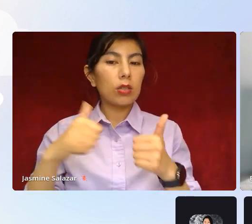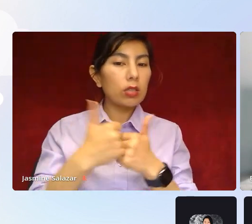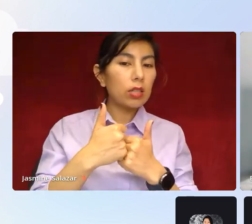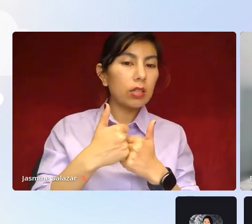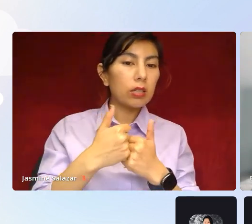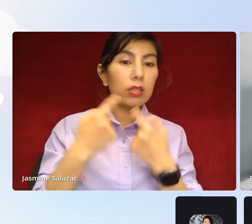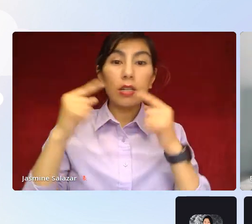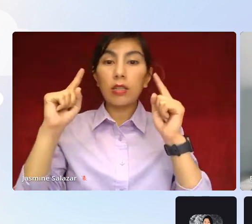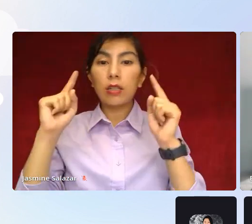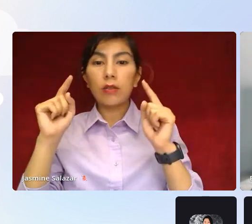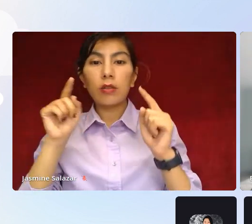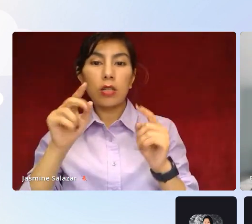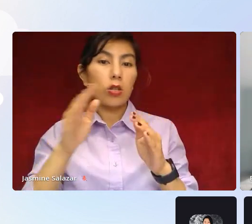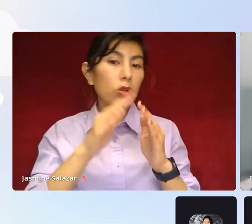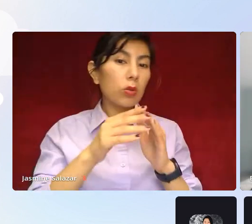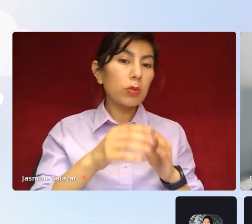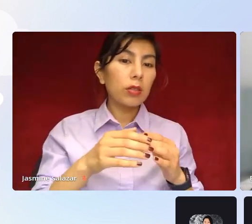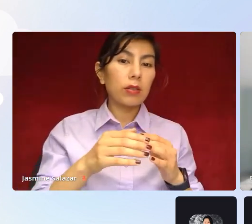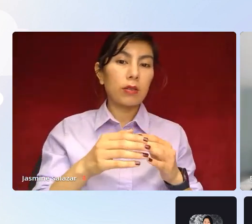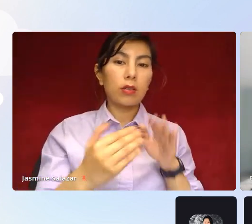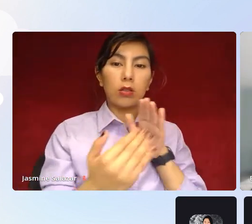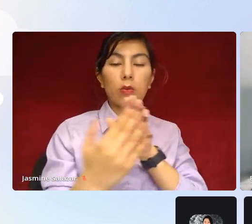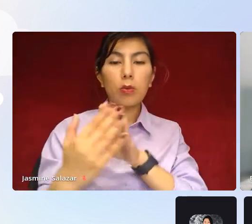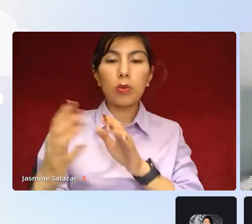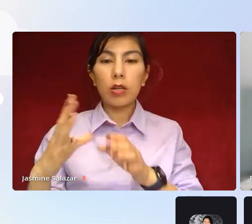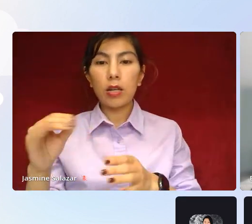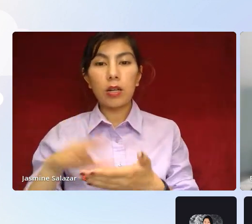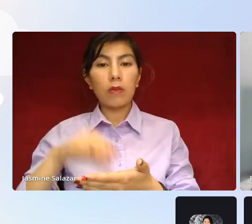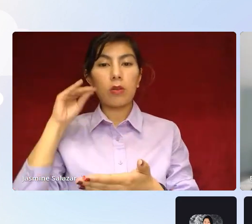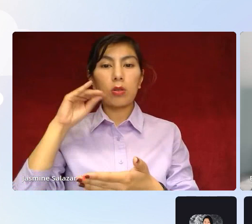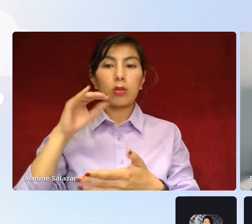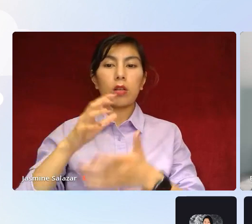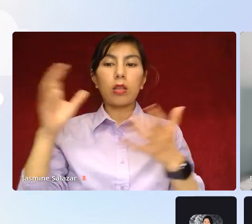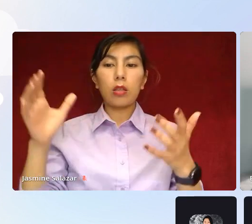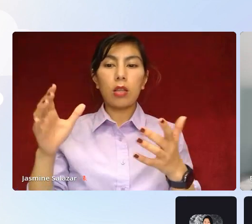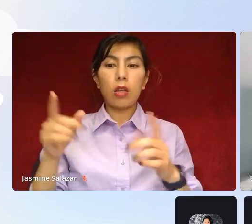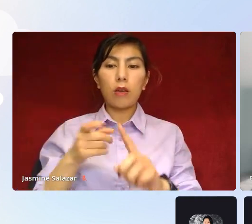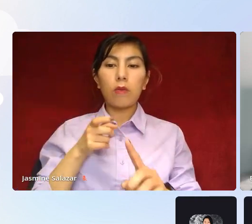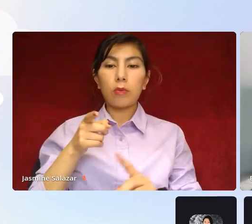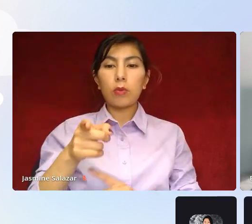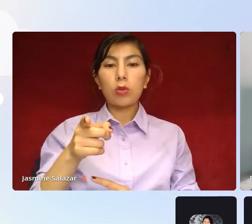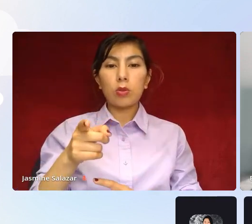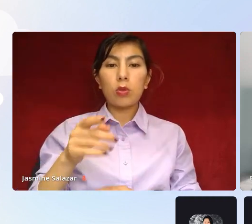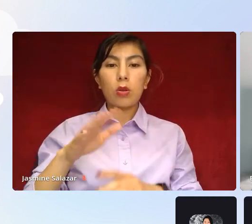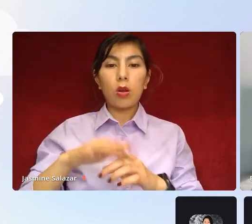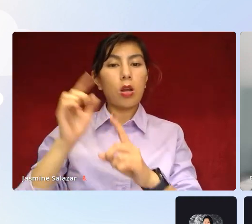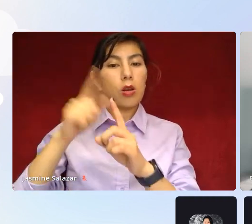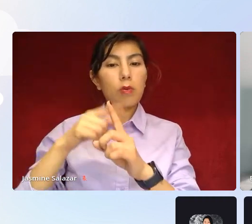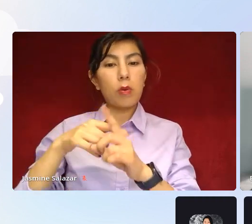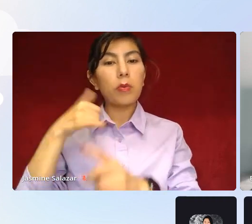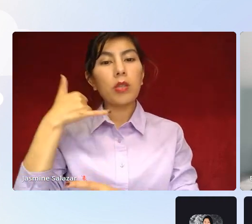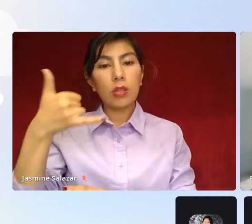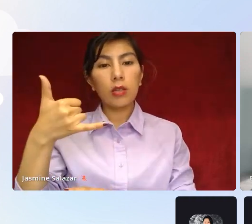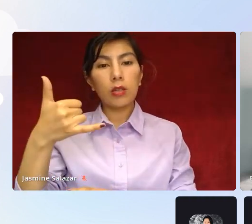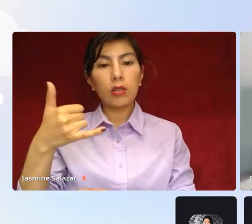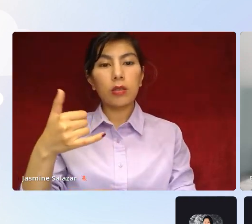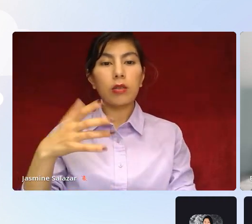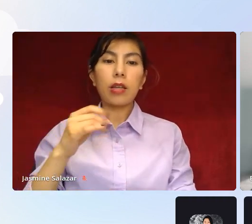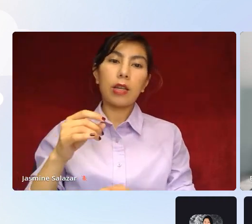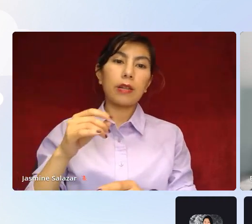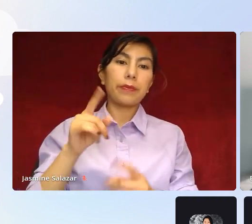triumphs that your communities face, and have learned a tremendous amount from you on our monthly calls and site